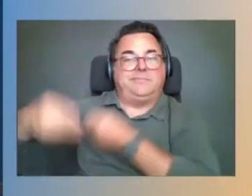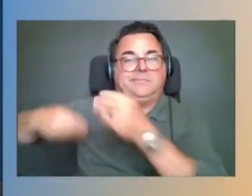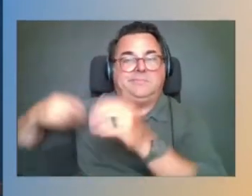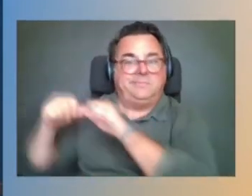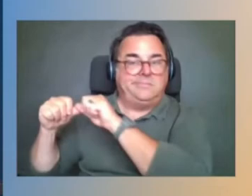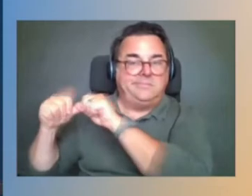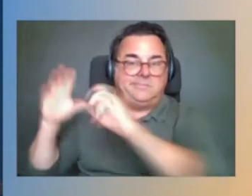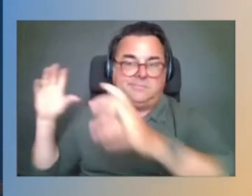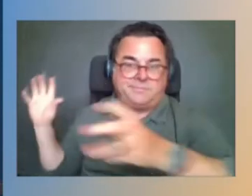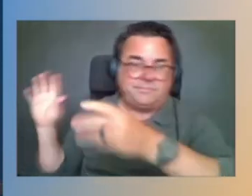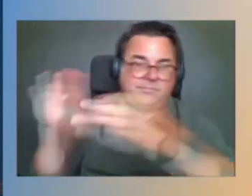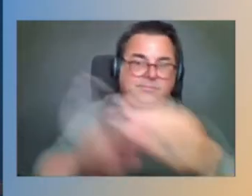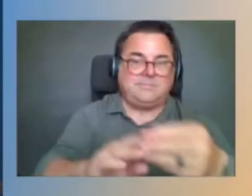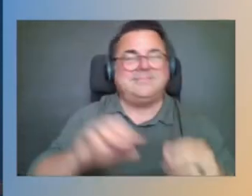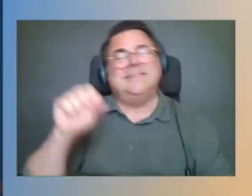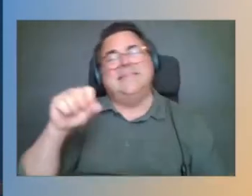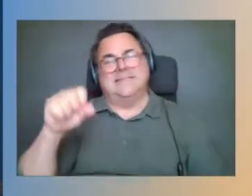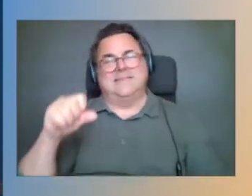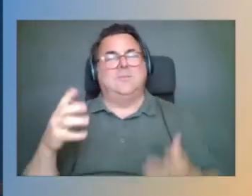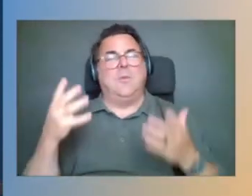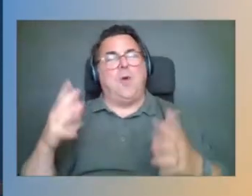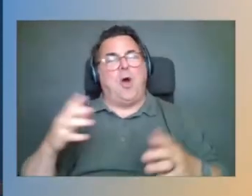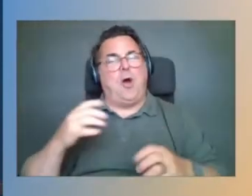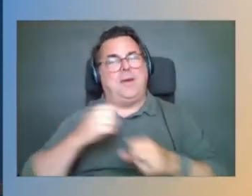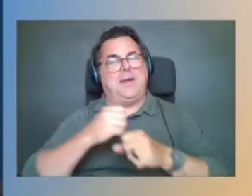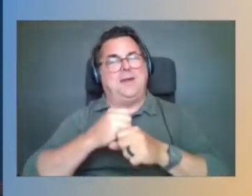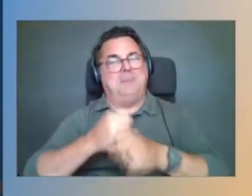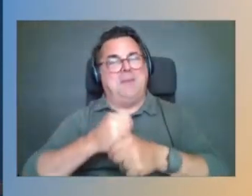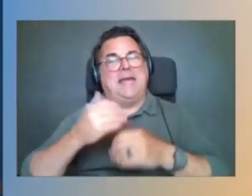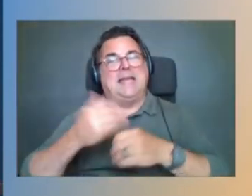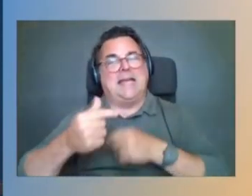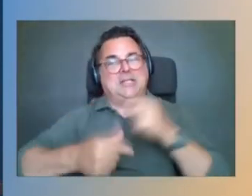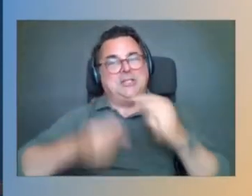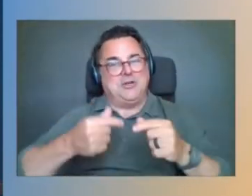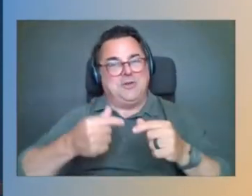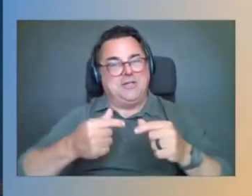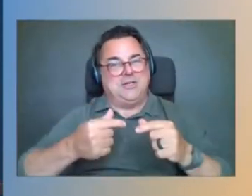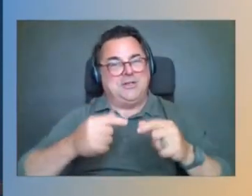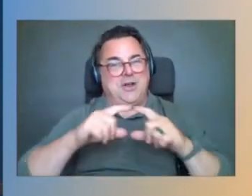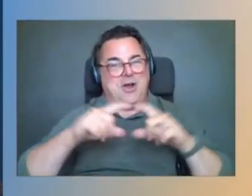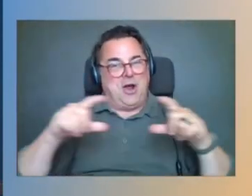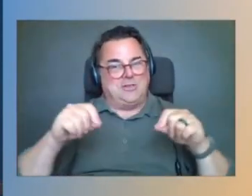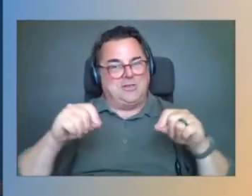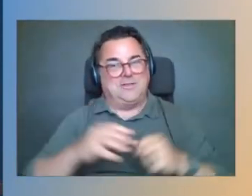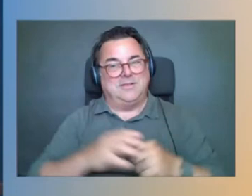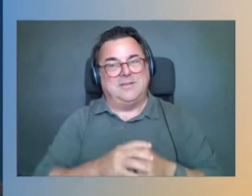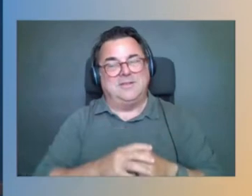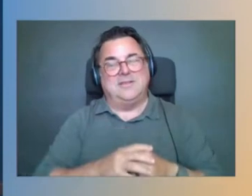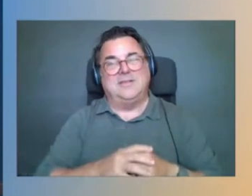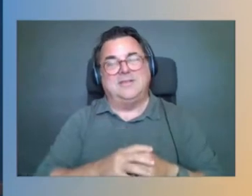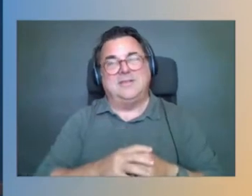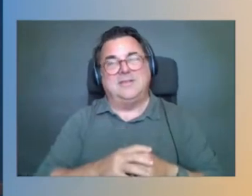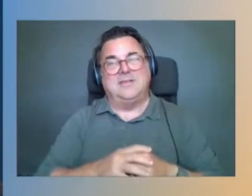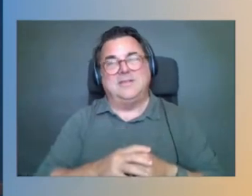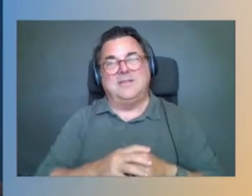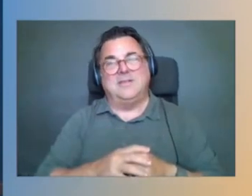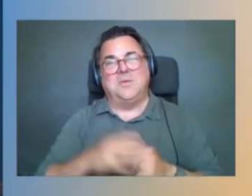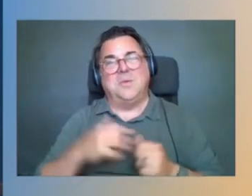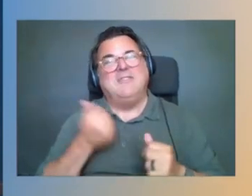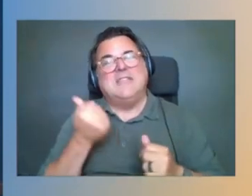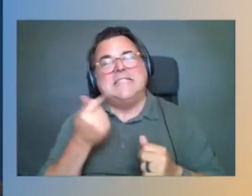we're obviously well underway of building next generation Nitro cards, and we've got more than one in the hopper, we'll say.